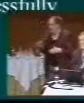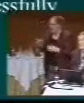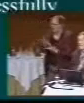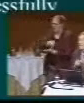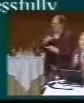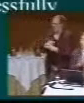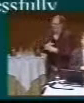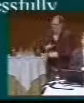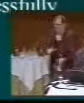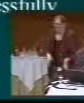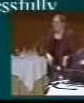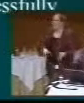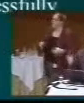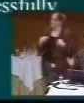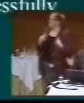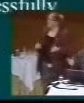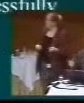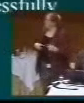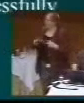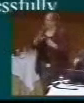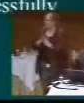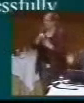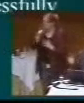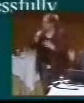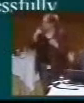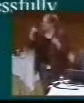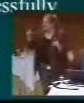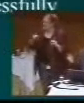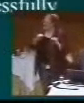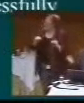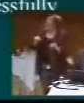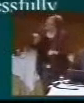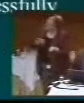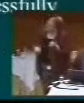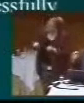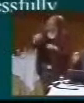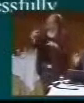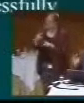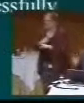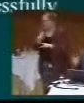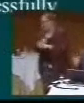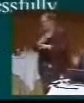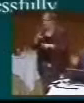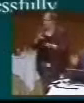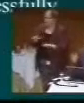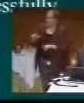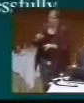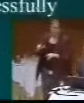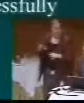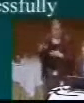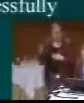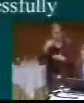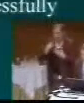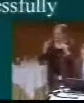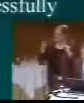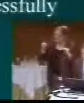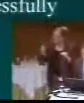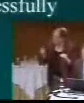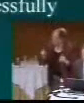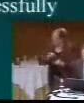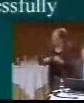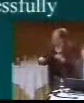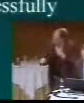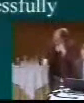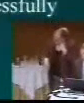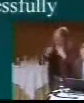in teaching math, in teaching science, in teaching lots of subjects. They're pretty good at teaching novels, but it's a limited range of things at which books are really